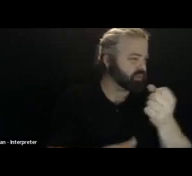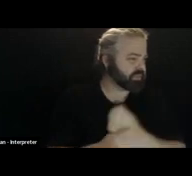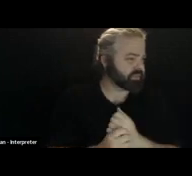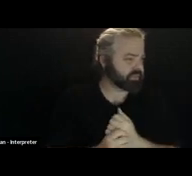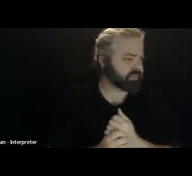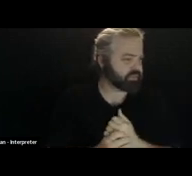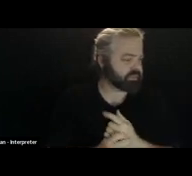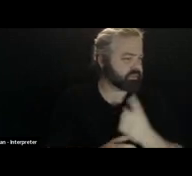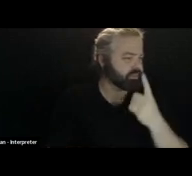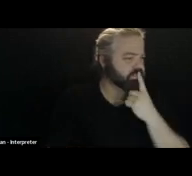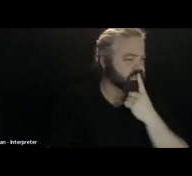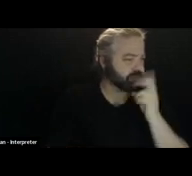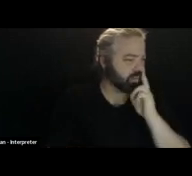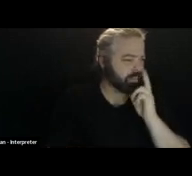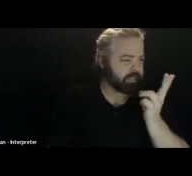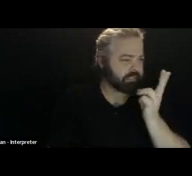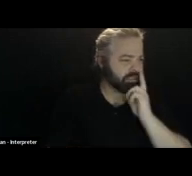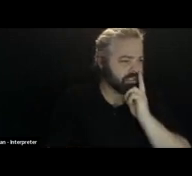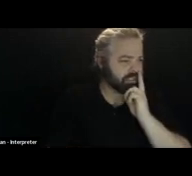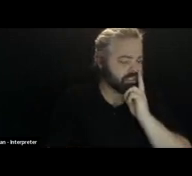Let me see.